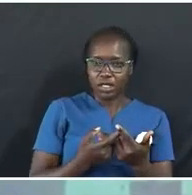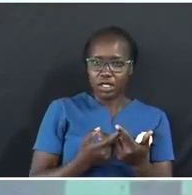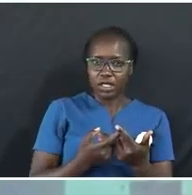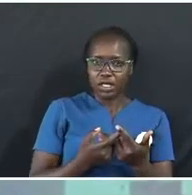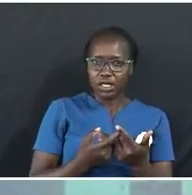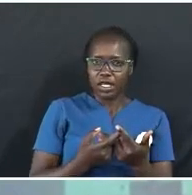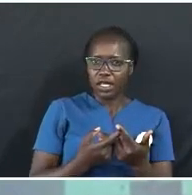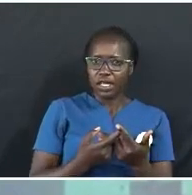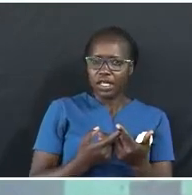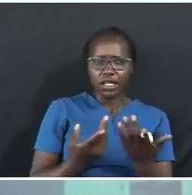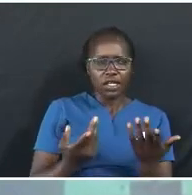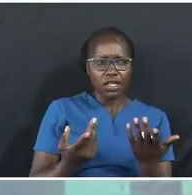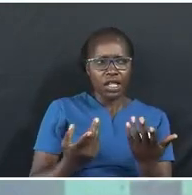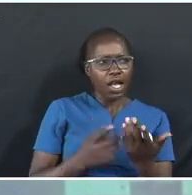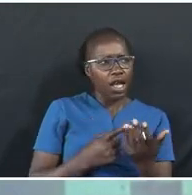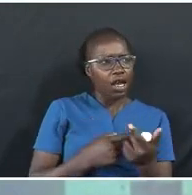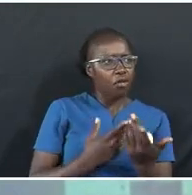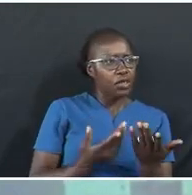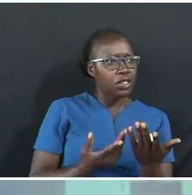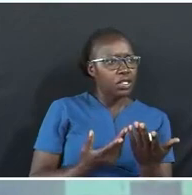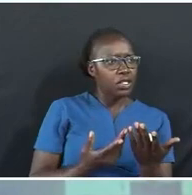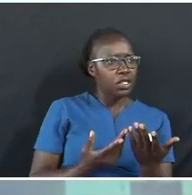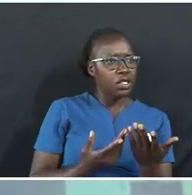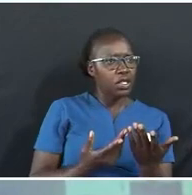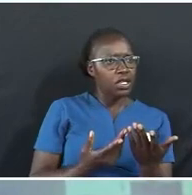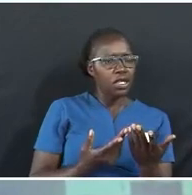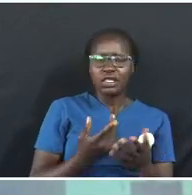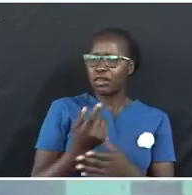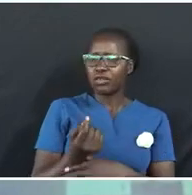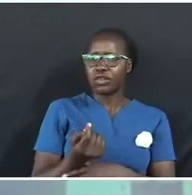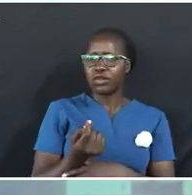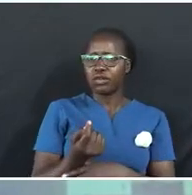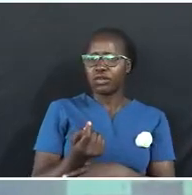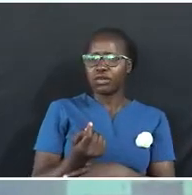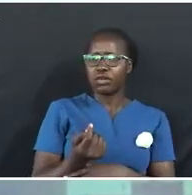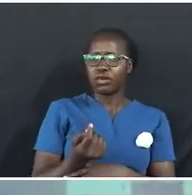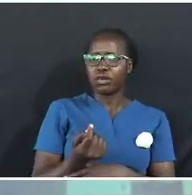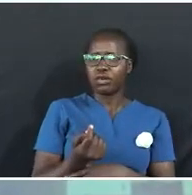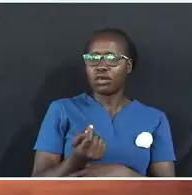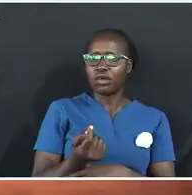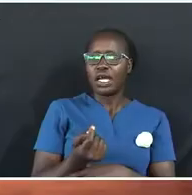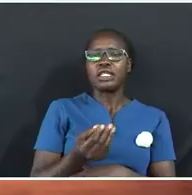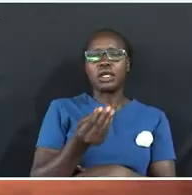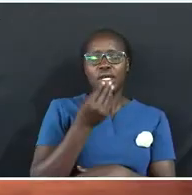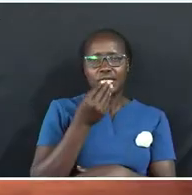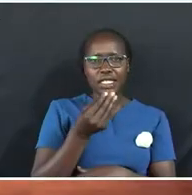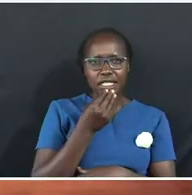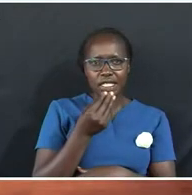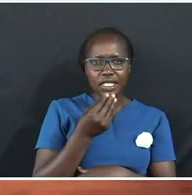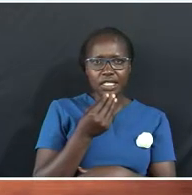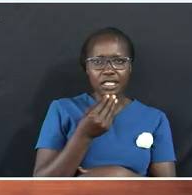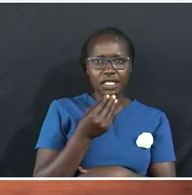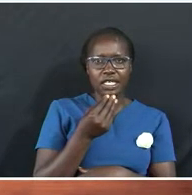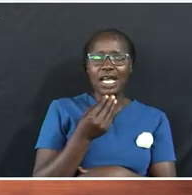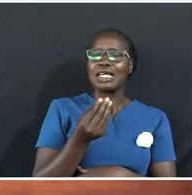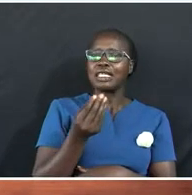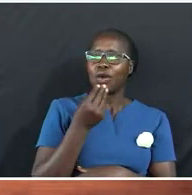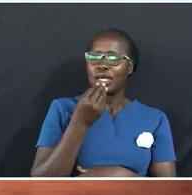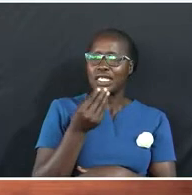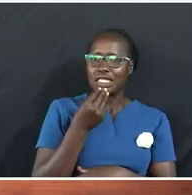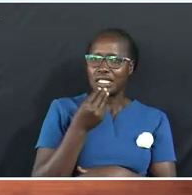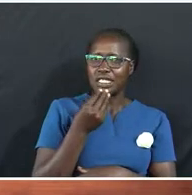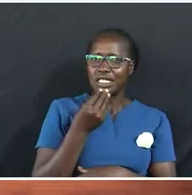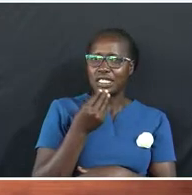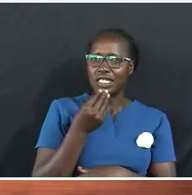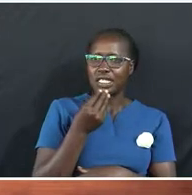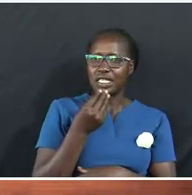one, people were doing what? Alcohol. They were eating. You know, you can eat in